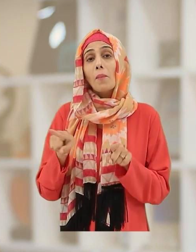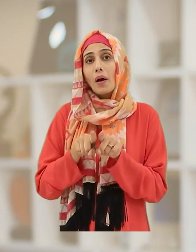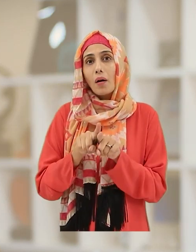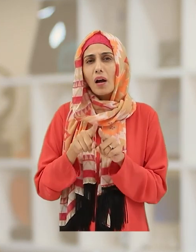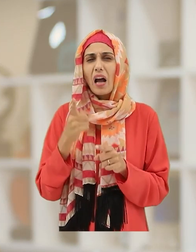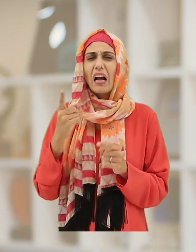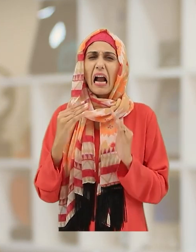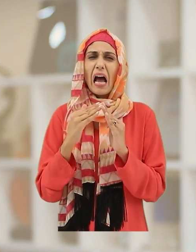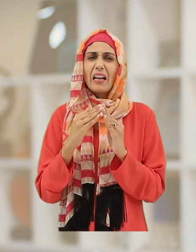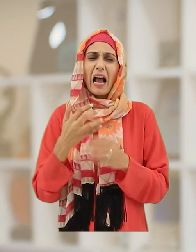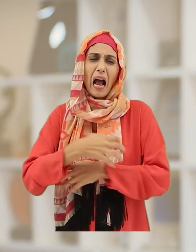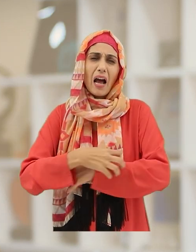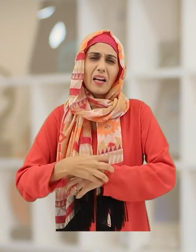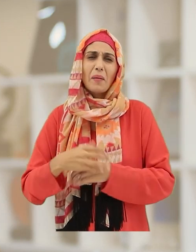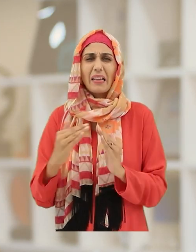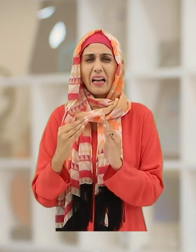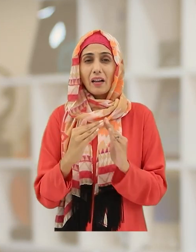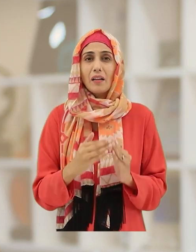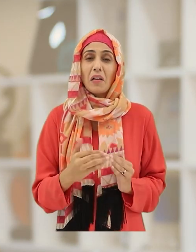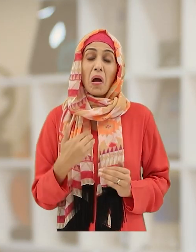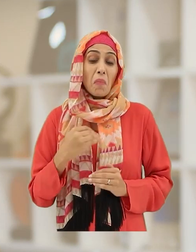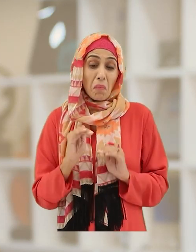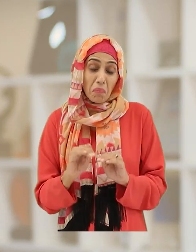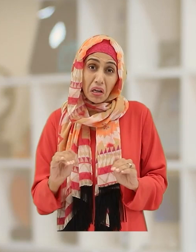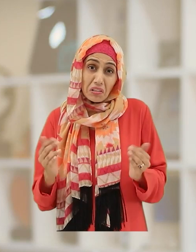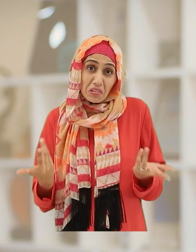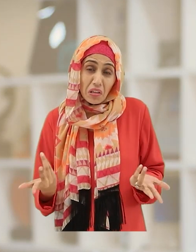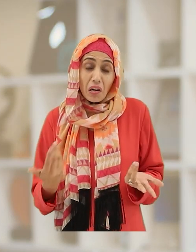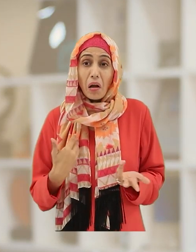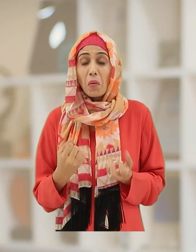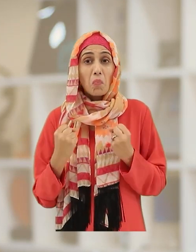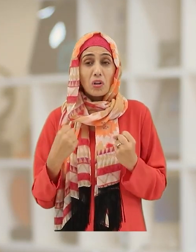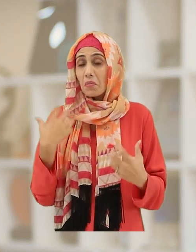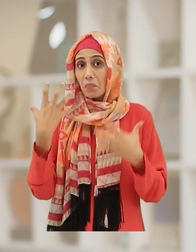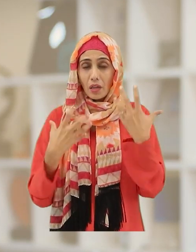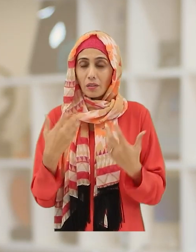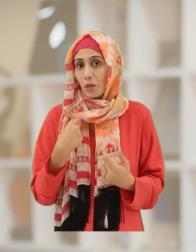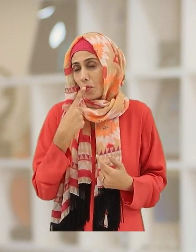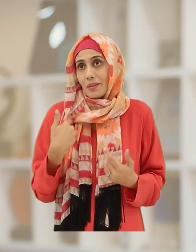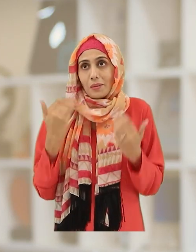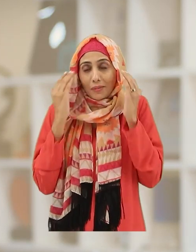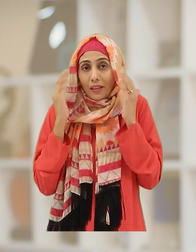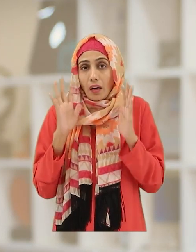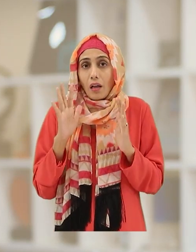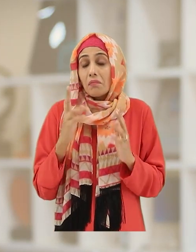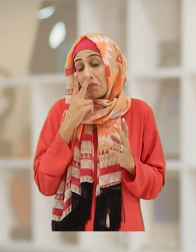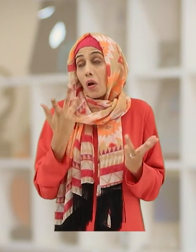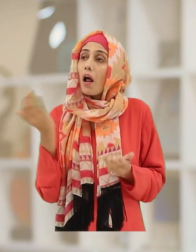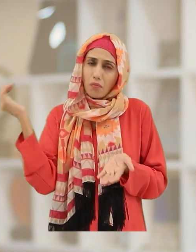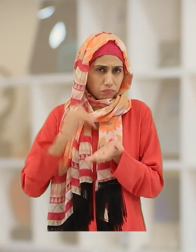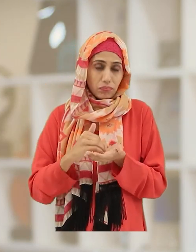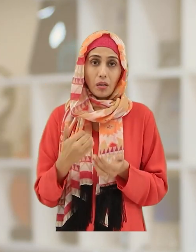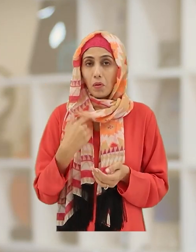which is a slum area, as you know, a Kachi Abadi area. And, oh sir, hamare bache deaf, kya kare? I said, oh, I don't know, just bring